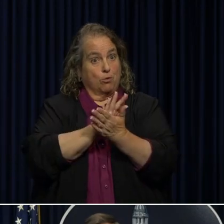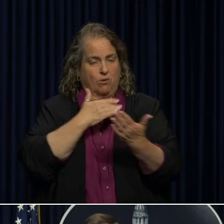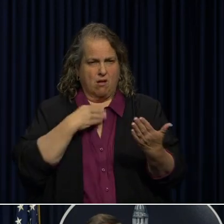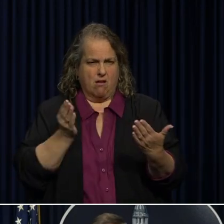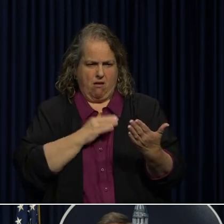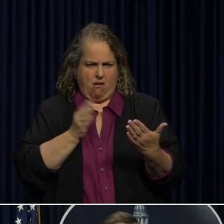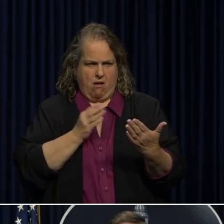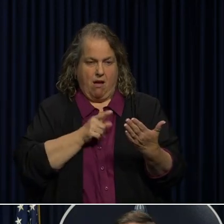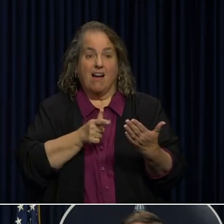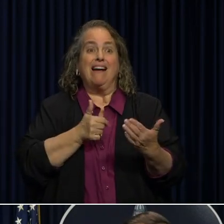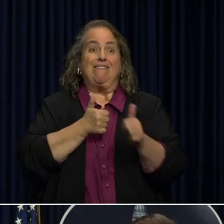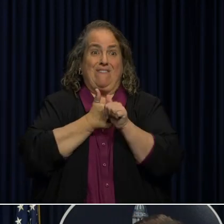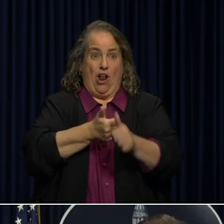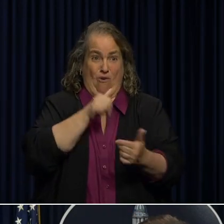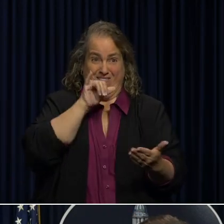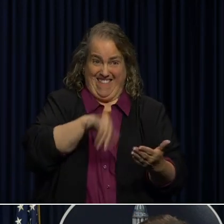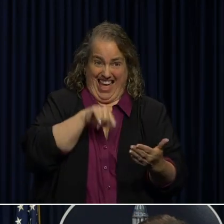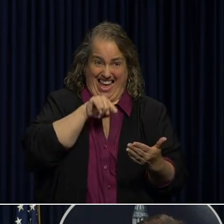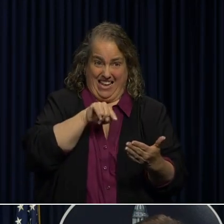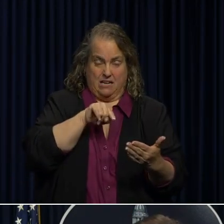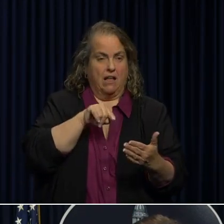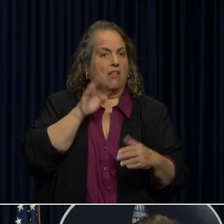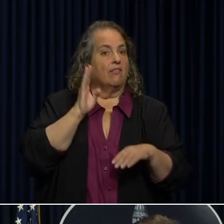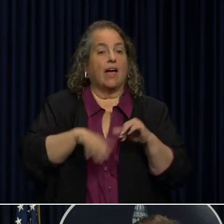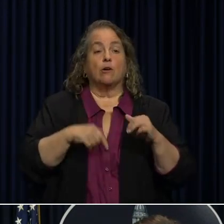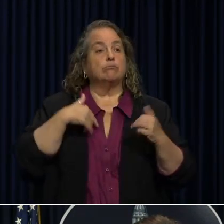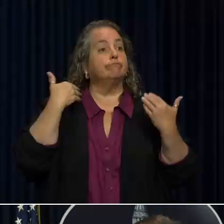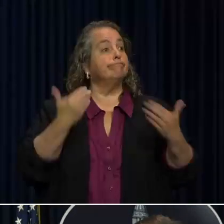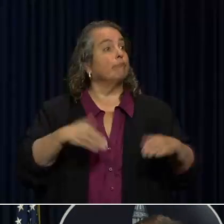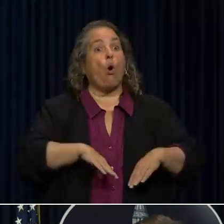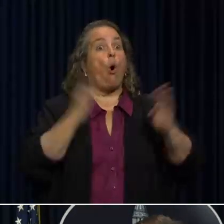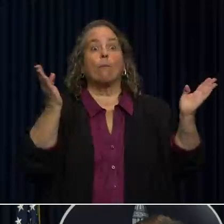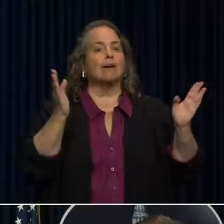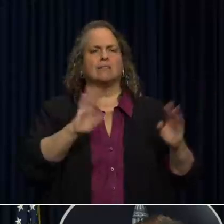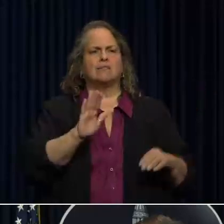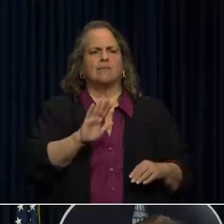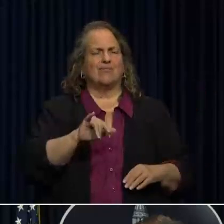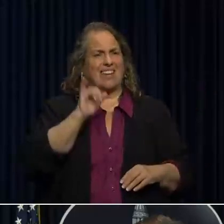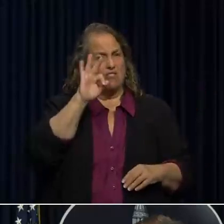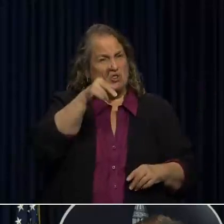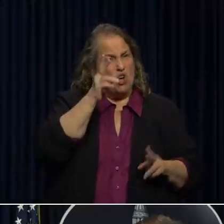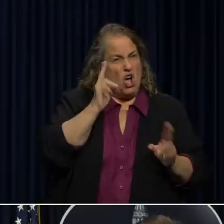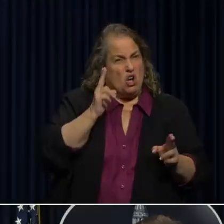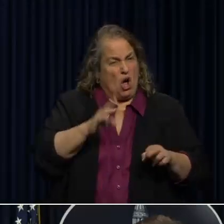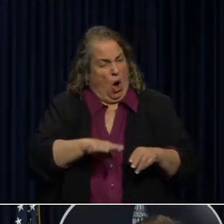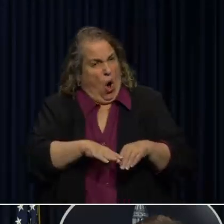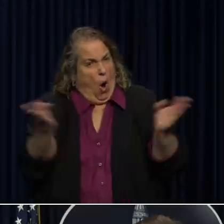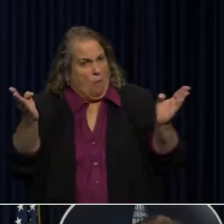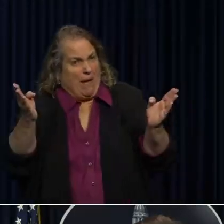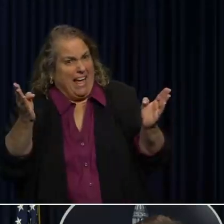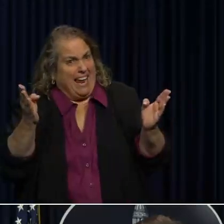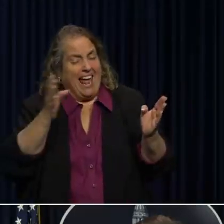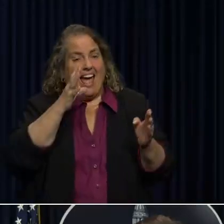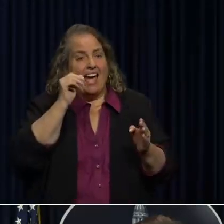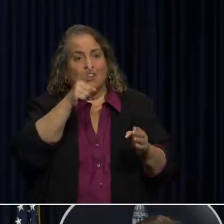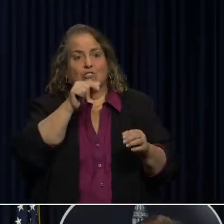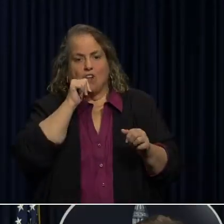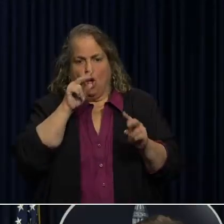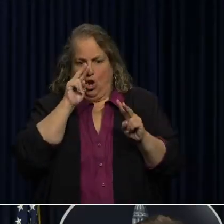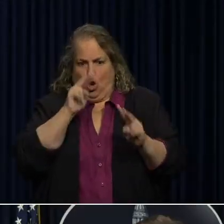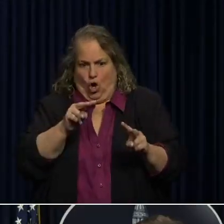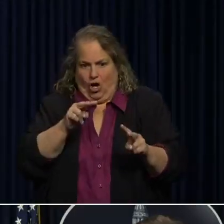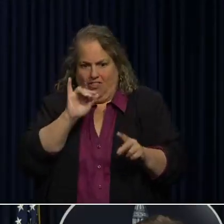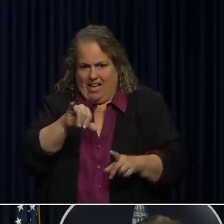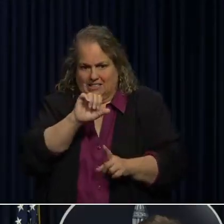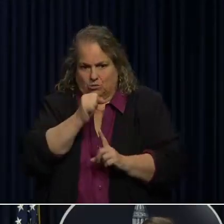to just flipping the switch. If you jump the gun and go into a situation where you have a big